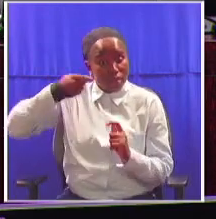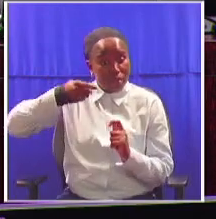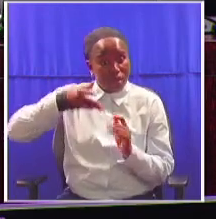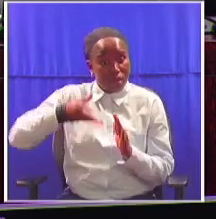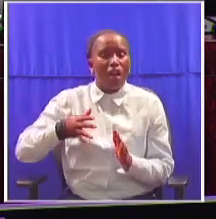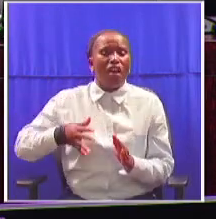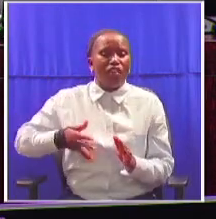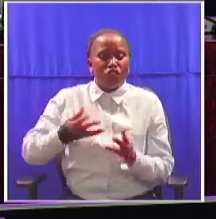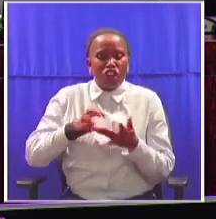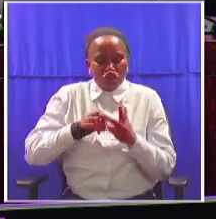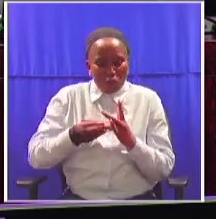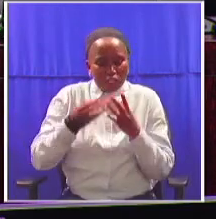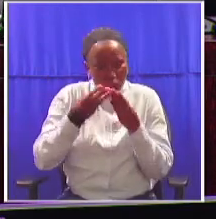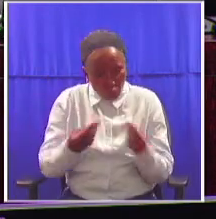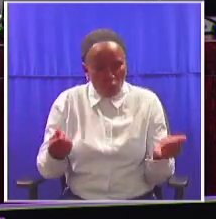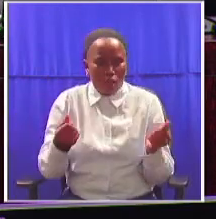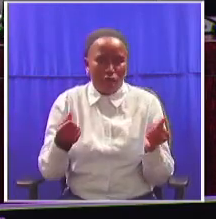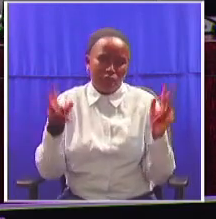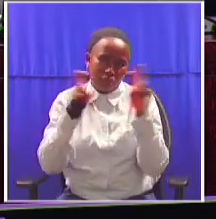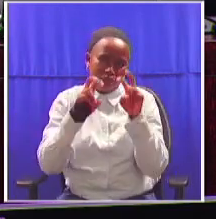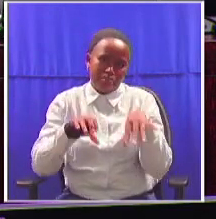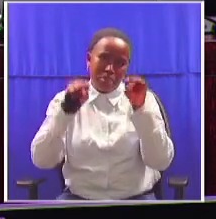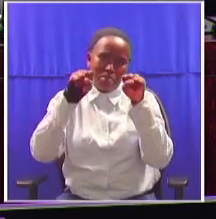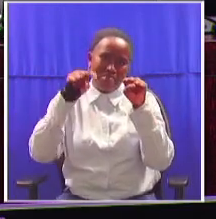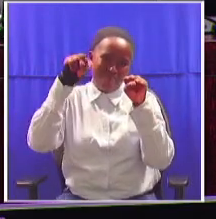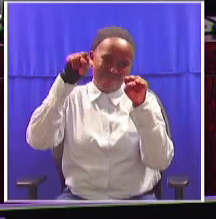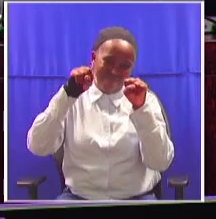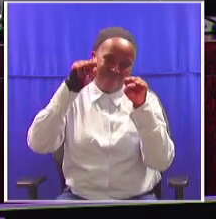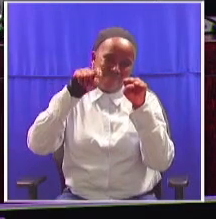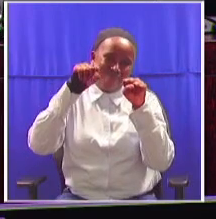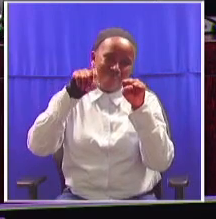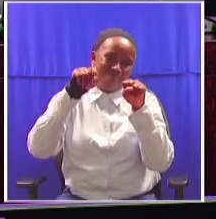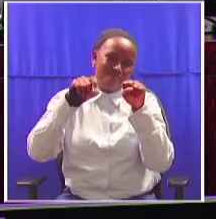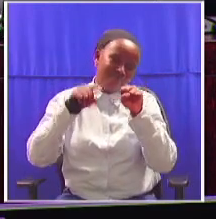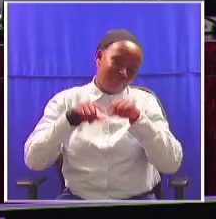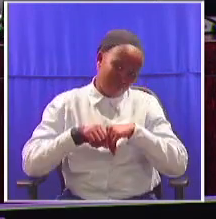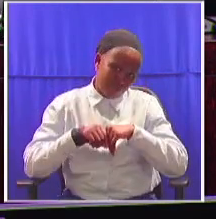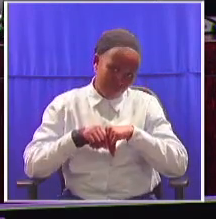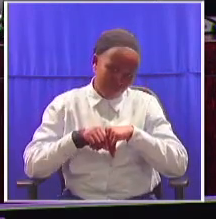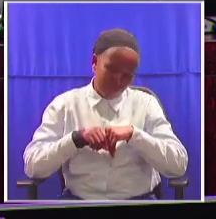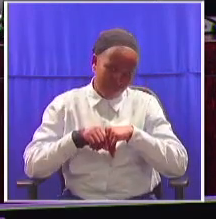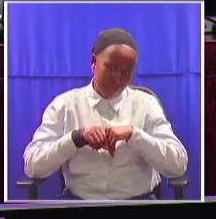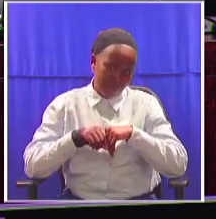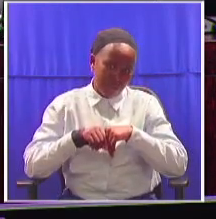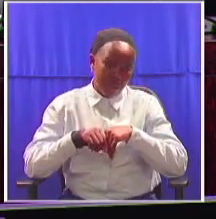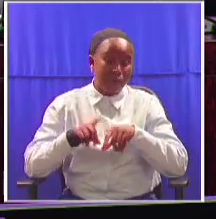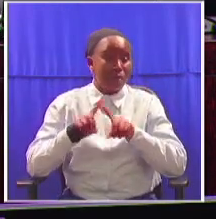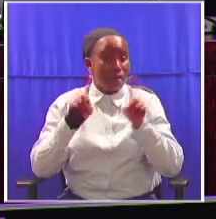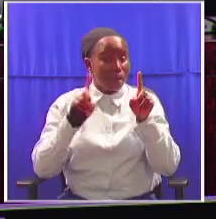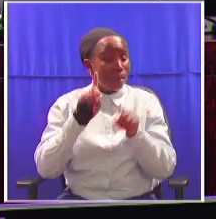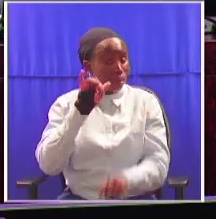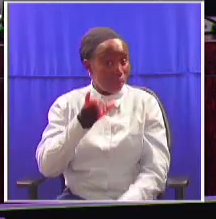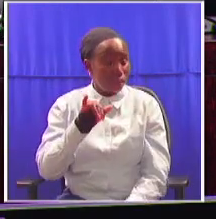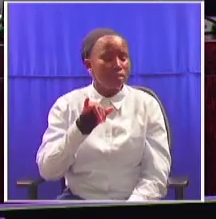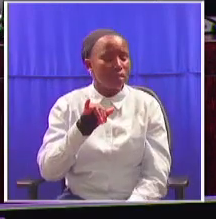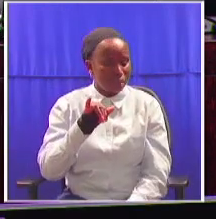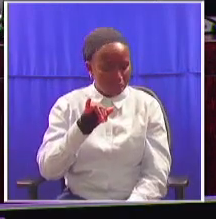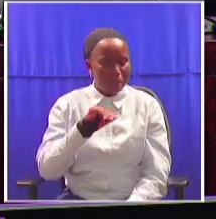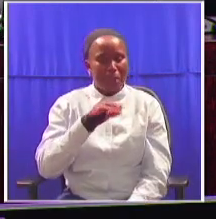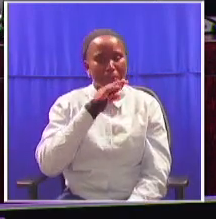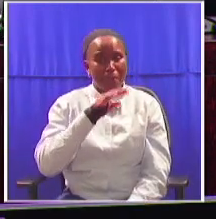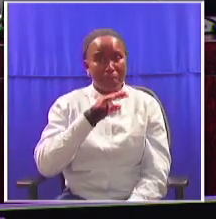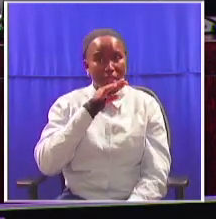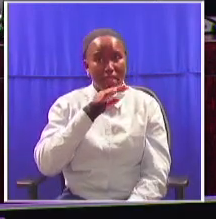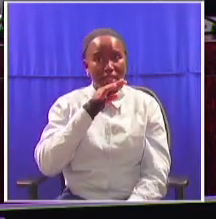the current electricity shortfall does not diminish our commitment to